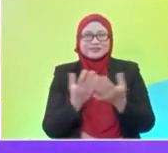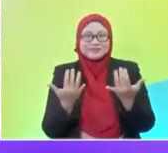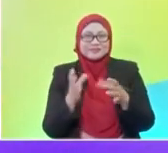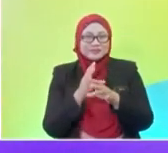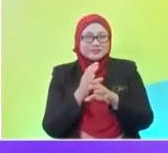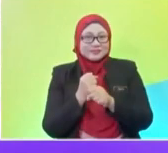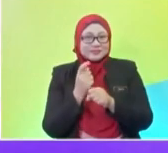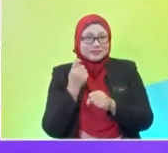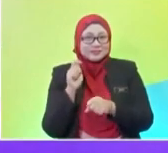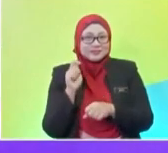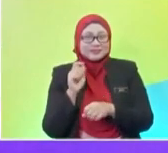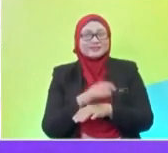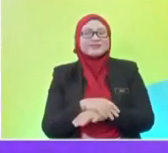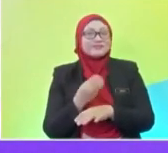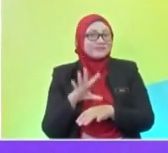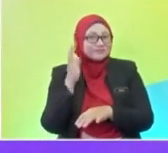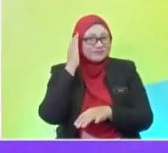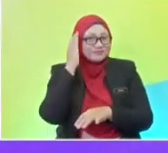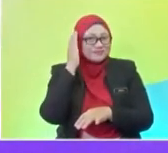The? It's the. Oh no, I know this.